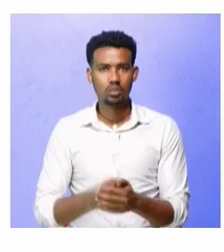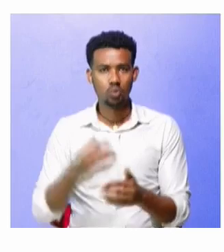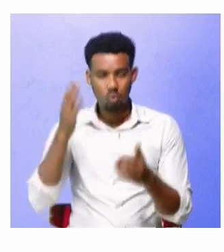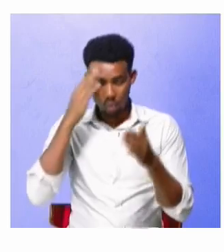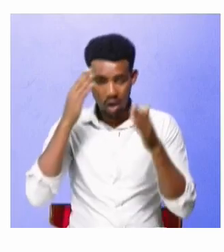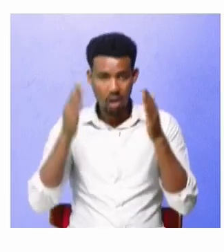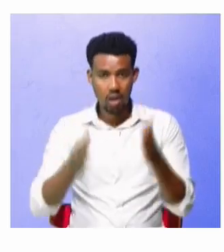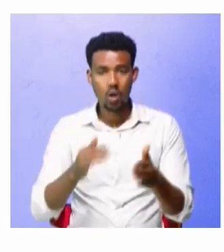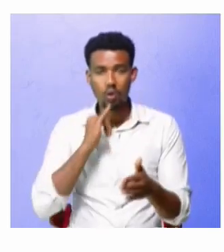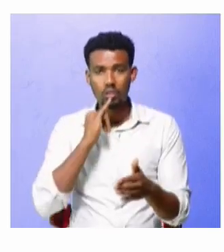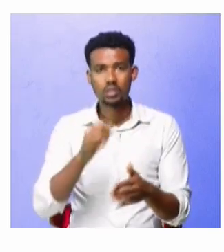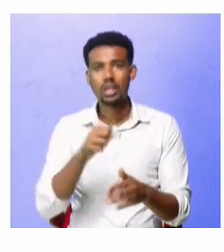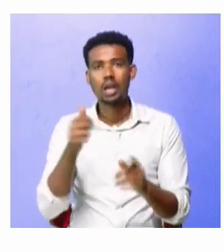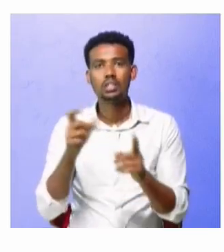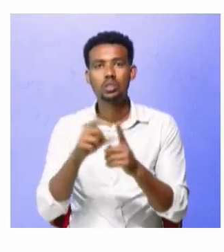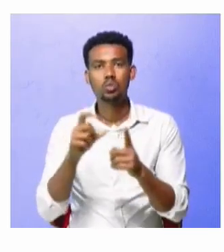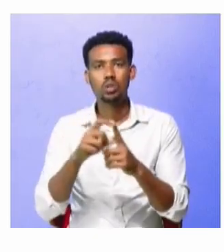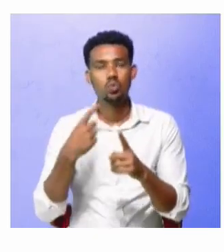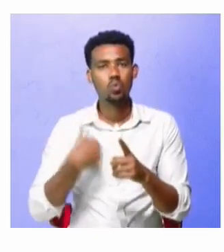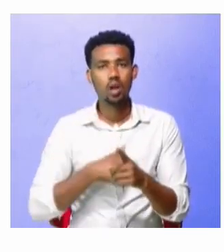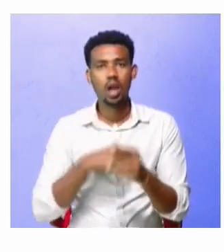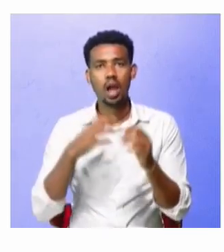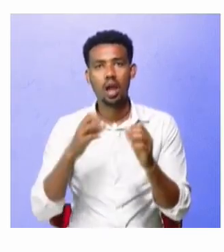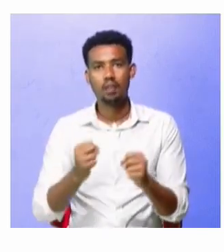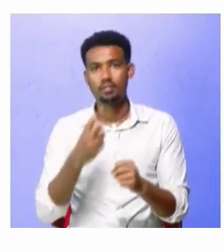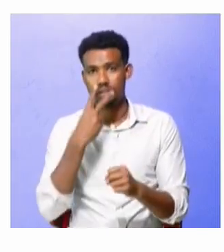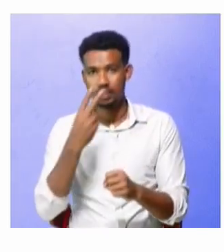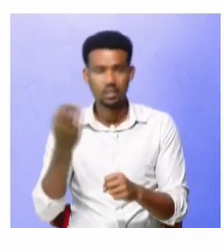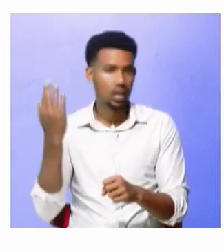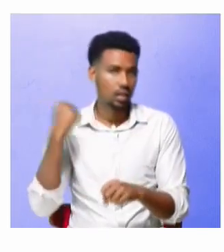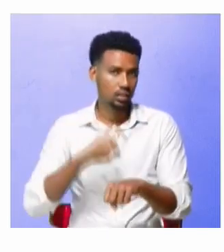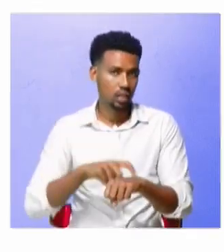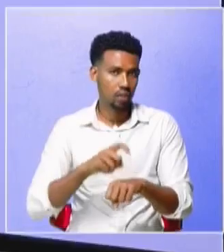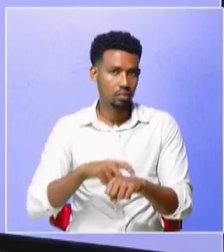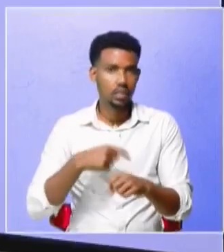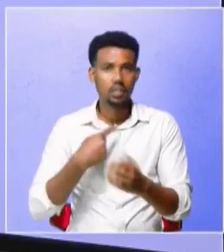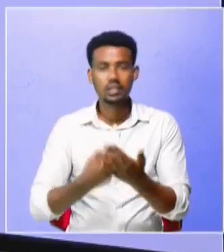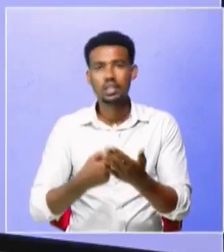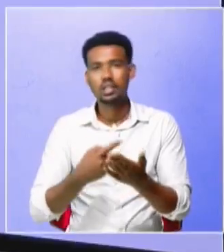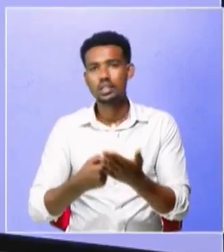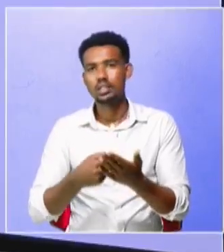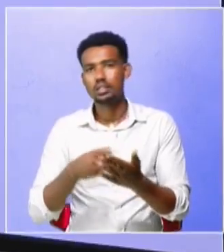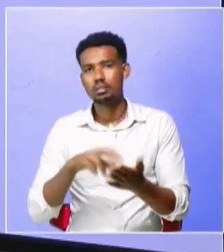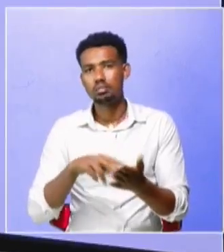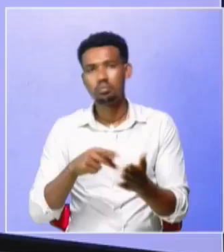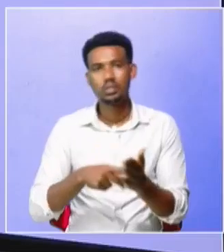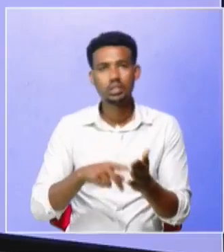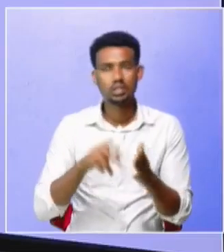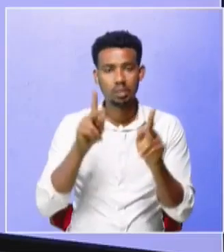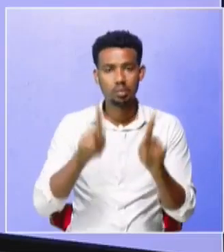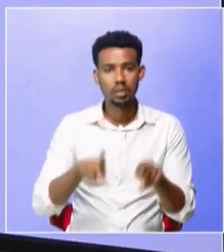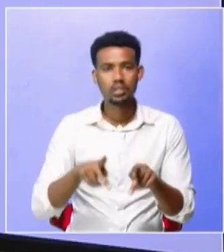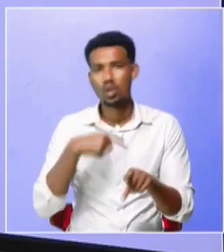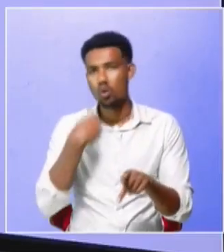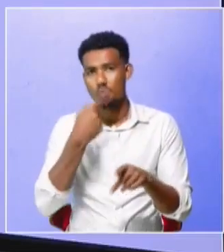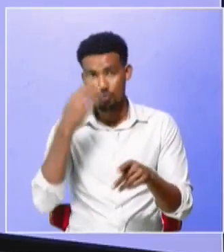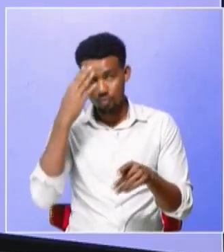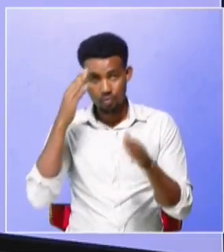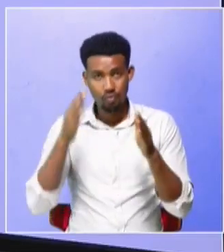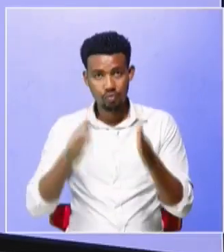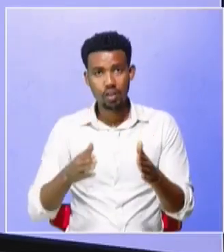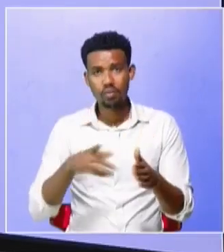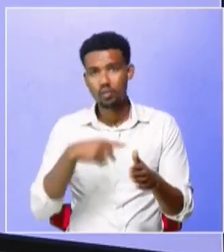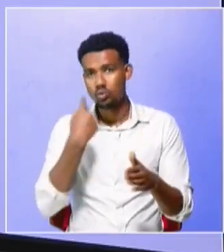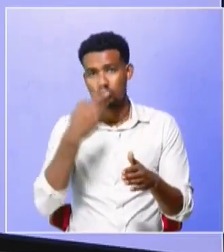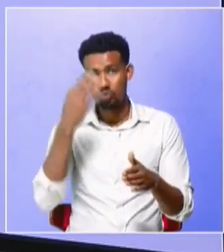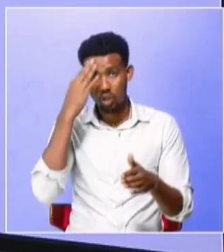Well-known is the other word that we have seen actually last time. This means a person who is famous or who is